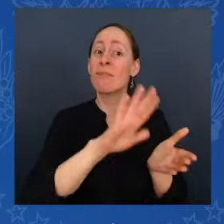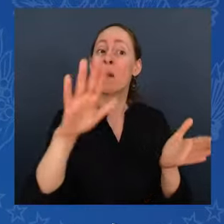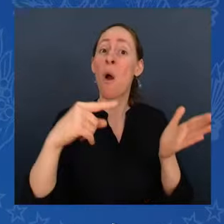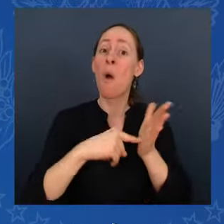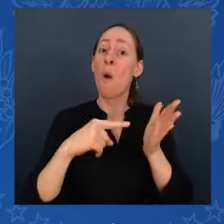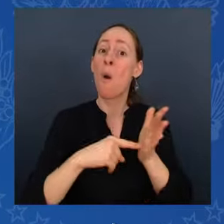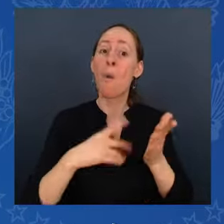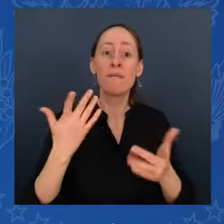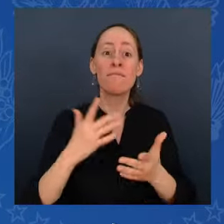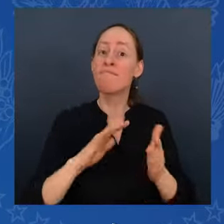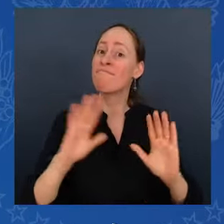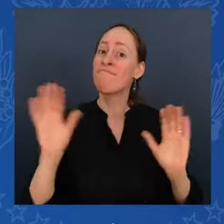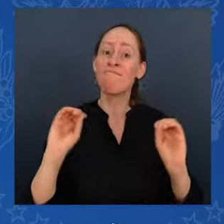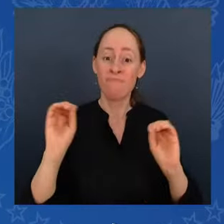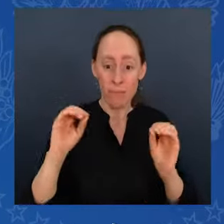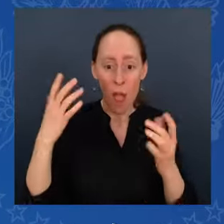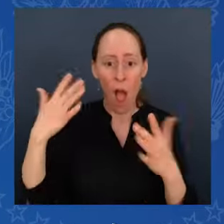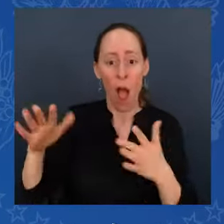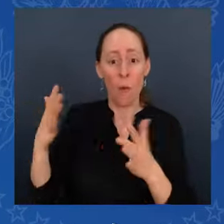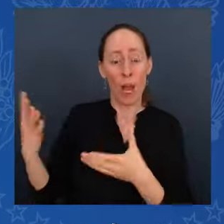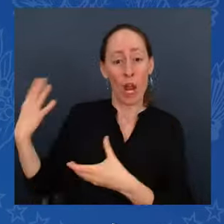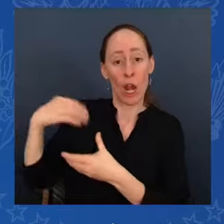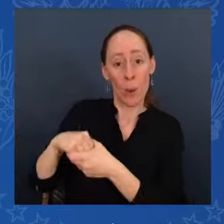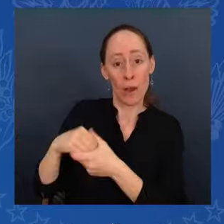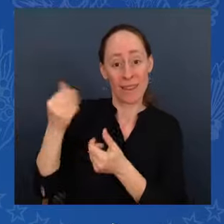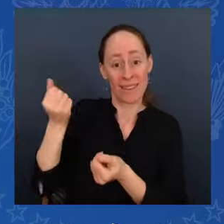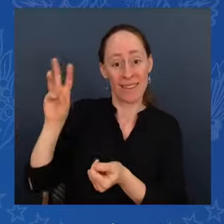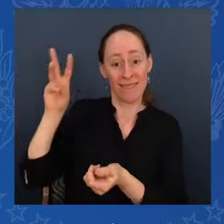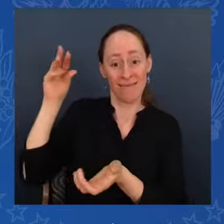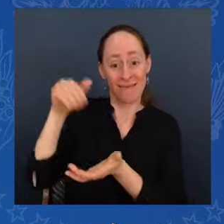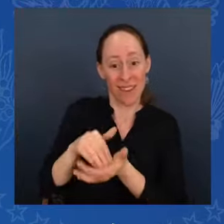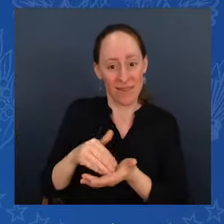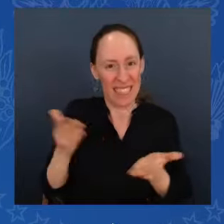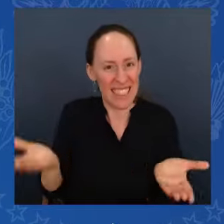16,400 right here in Wisconsin. Right here in Wisconsin.